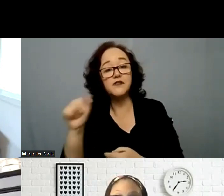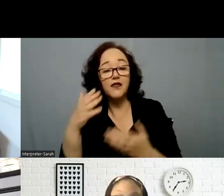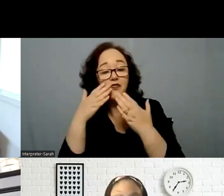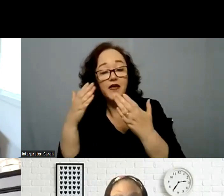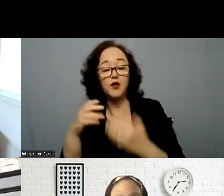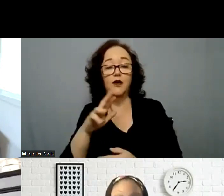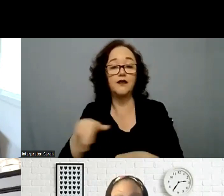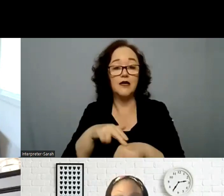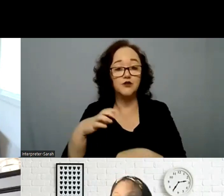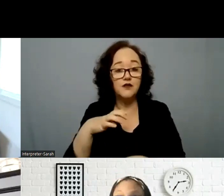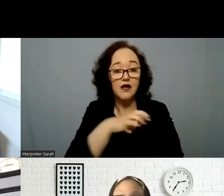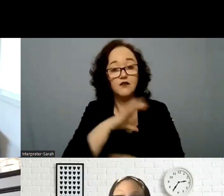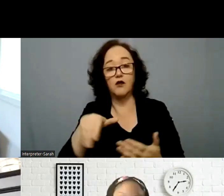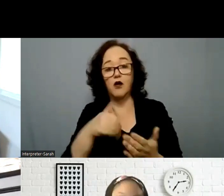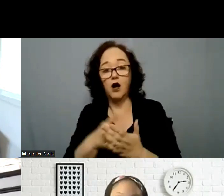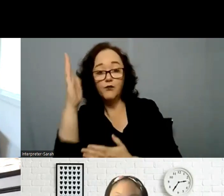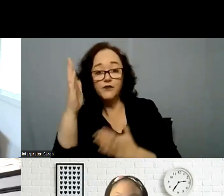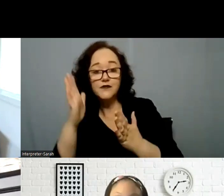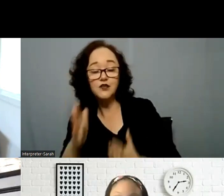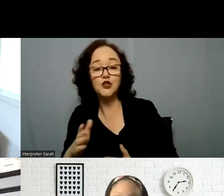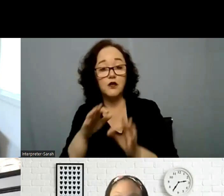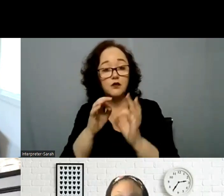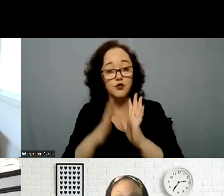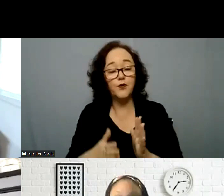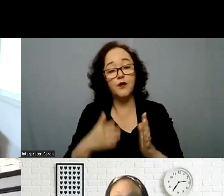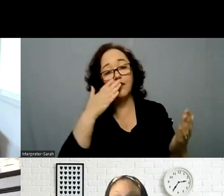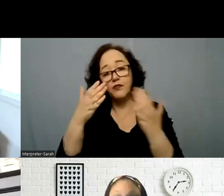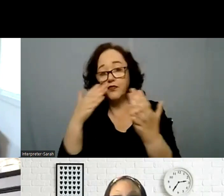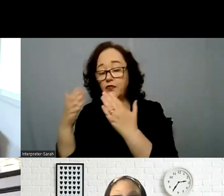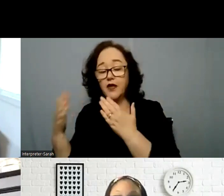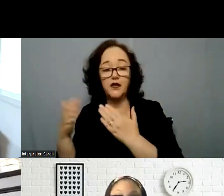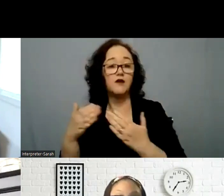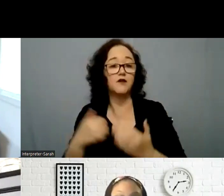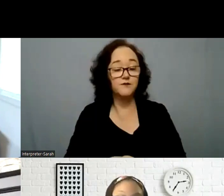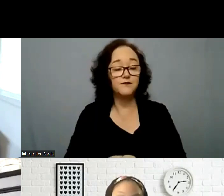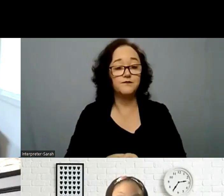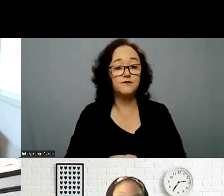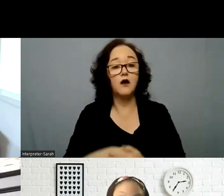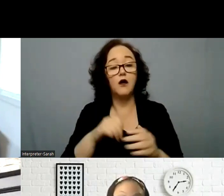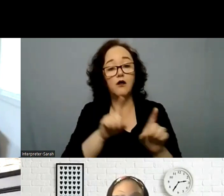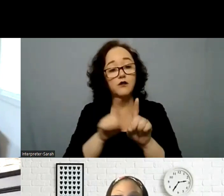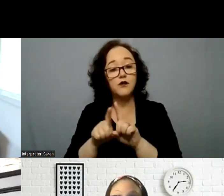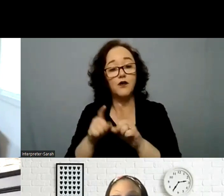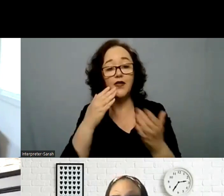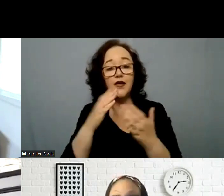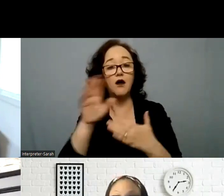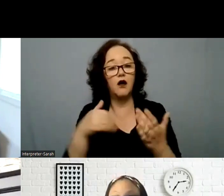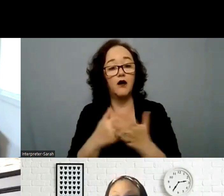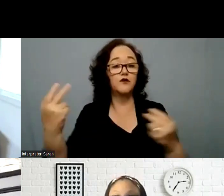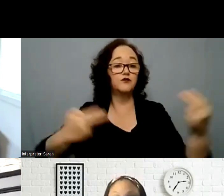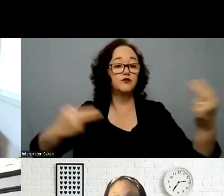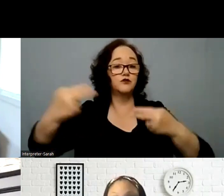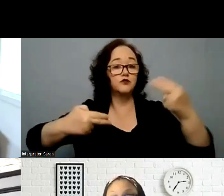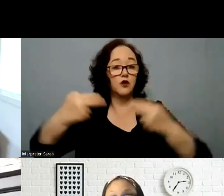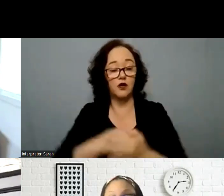of our presenters and our interpreters, everyone for assisting us today, and for all of you for joining us. There will be